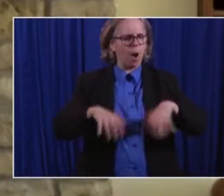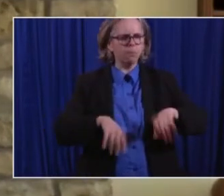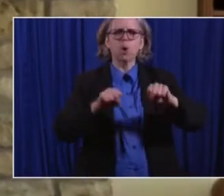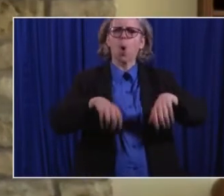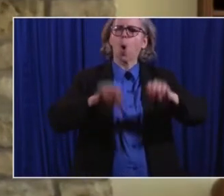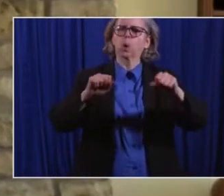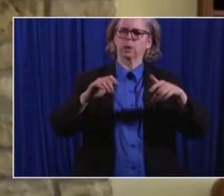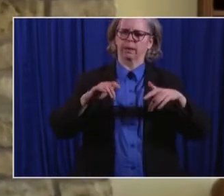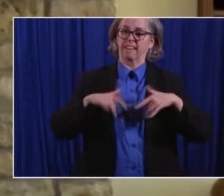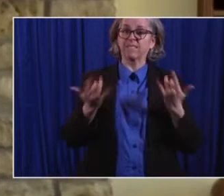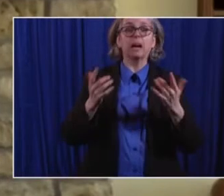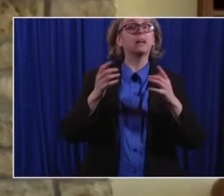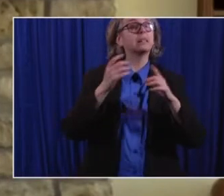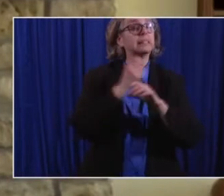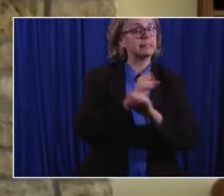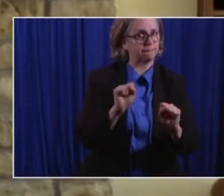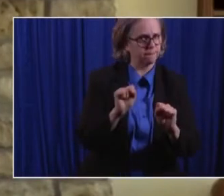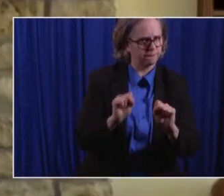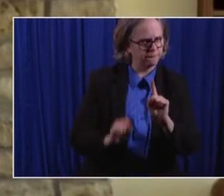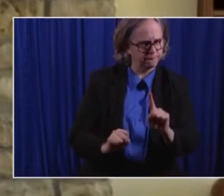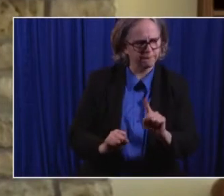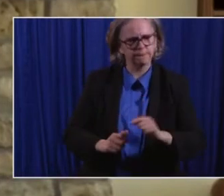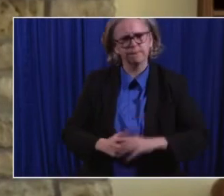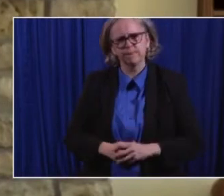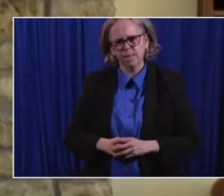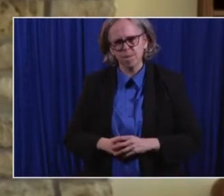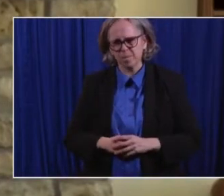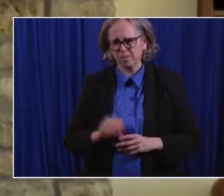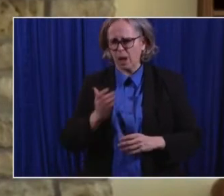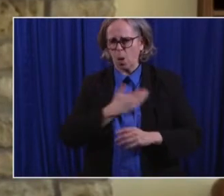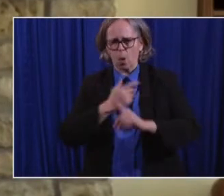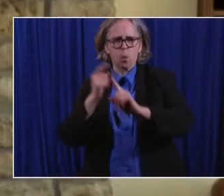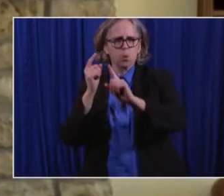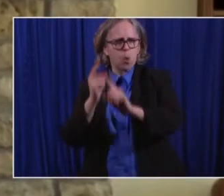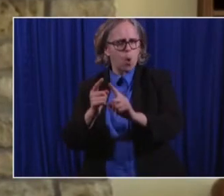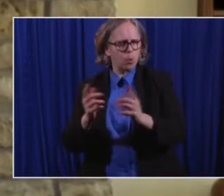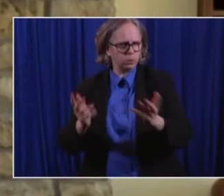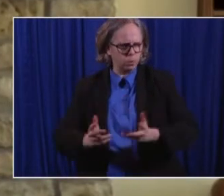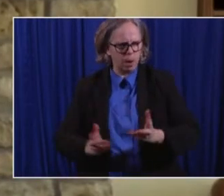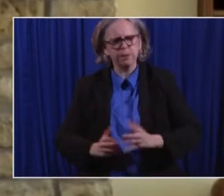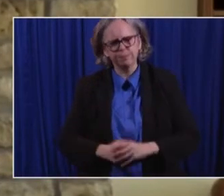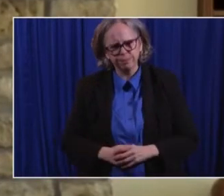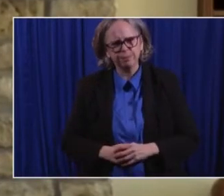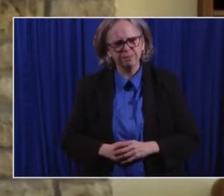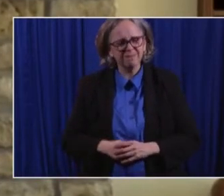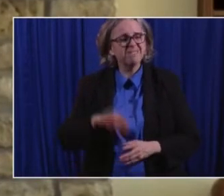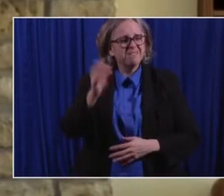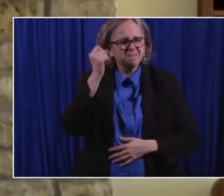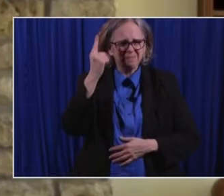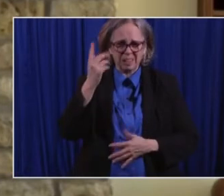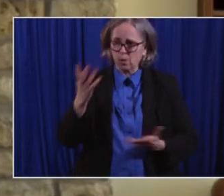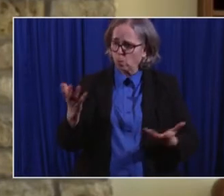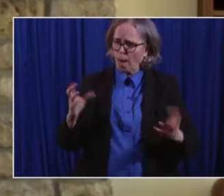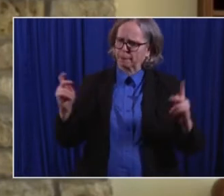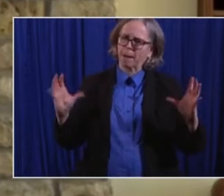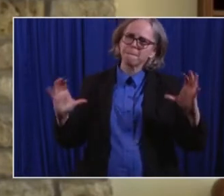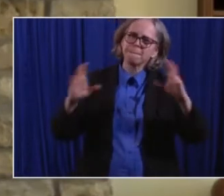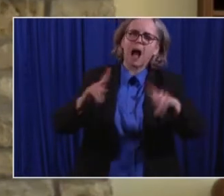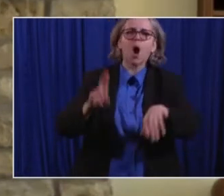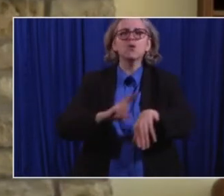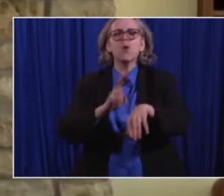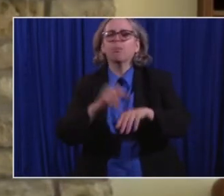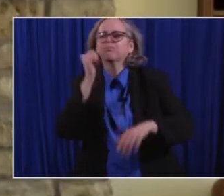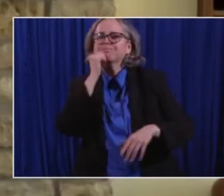will be for all of us to get back to where we want to be, get back to what our life